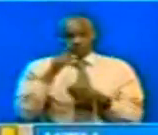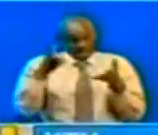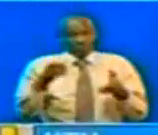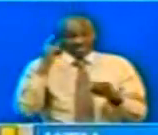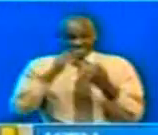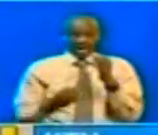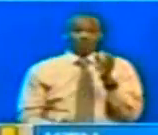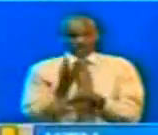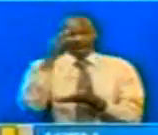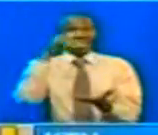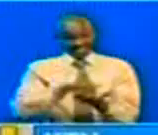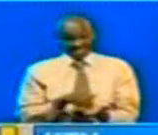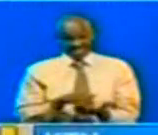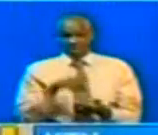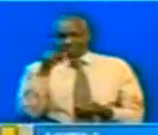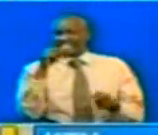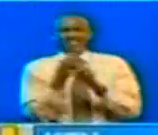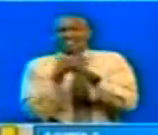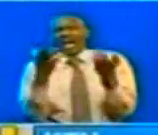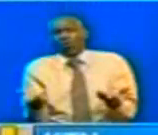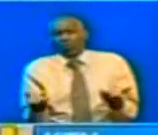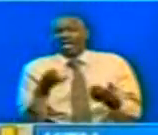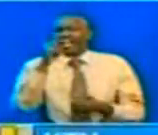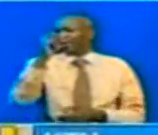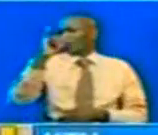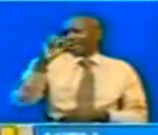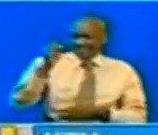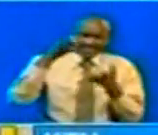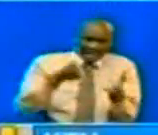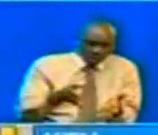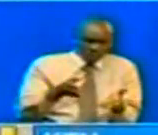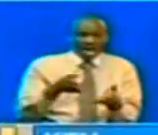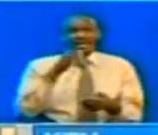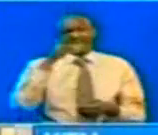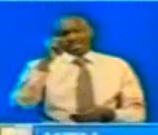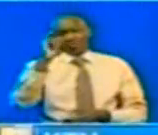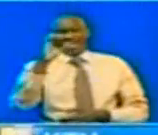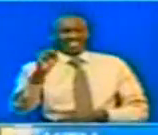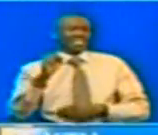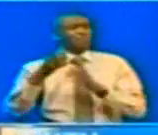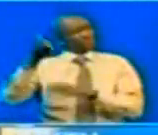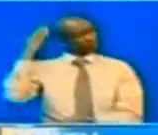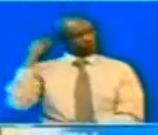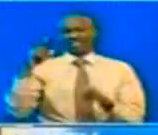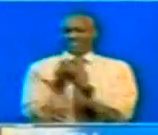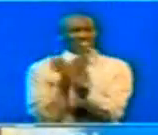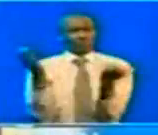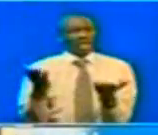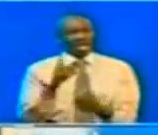year. How would you say it's markedly different, the NYS that we see now, from the one that was there in the